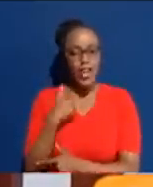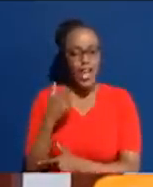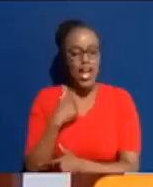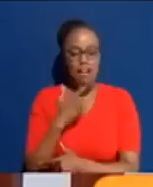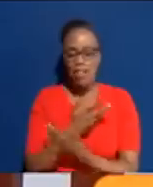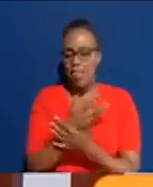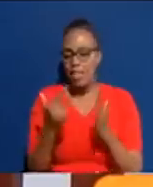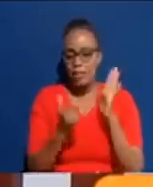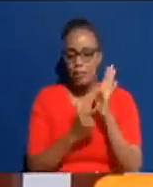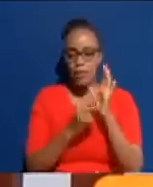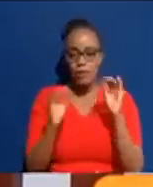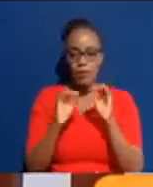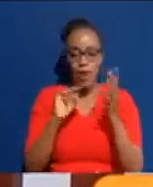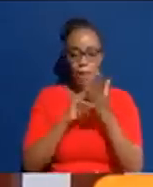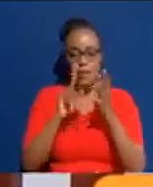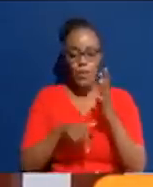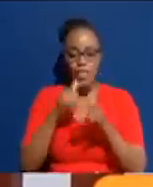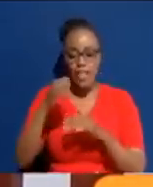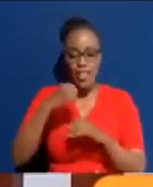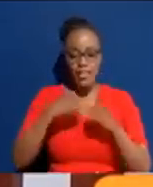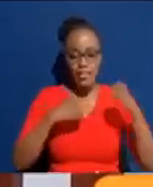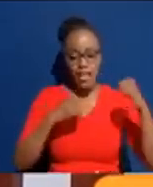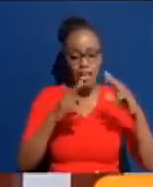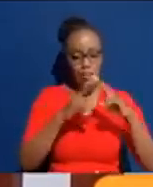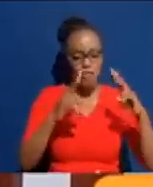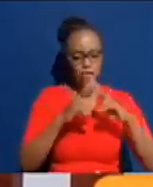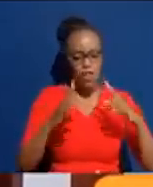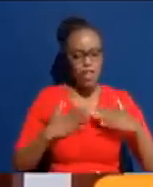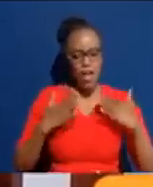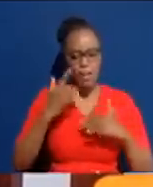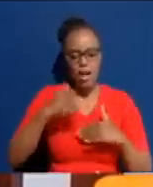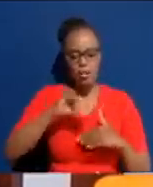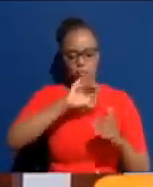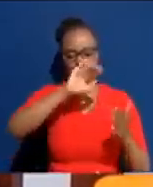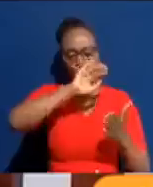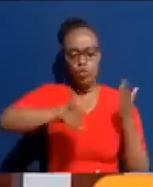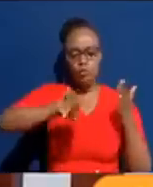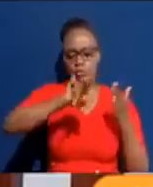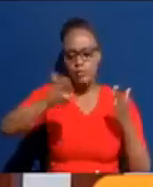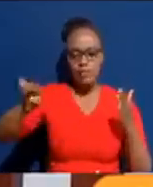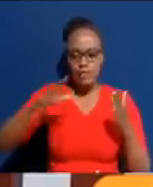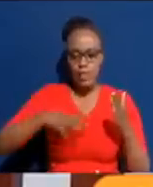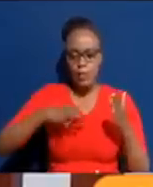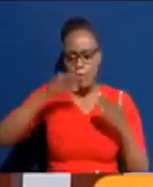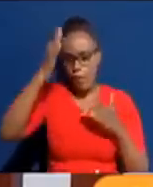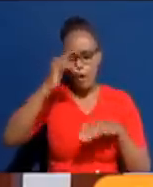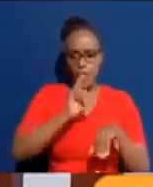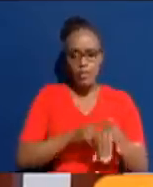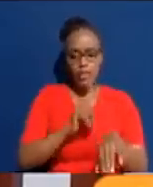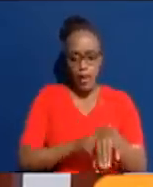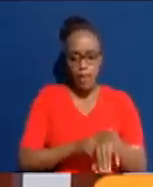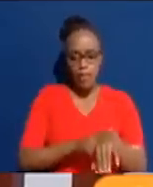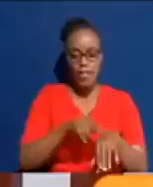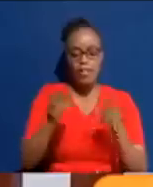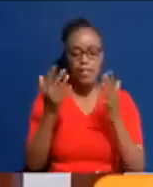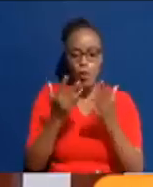voice. Meaning that the other side could be very happy that we are eliminating those pharaohs so that by the time they get to